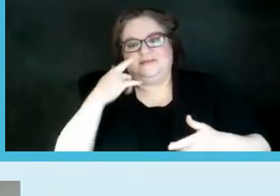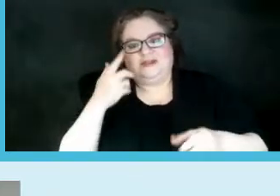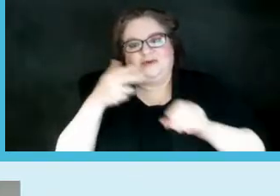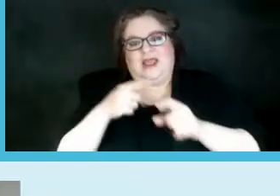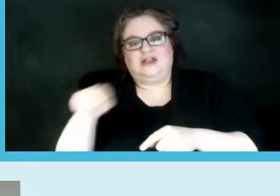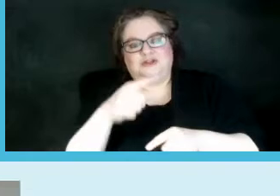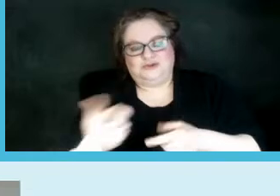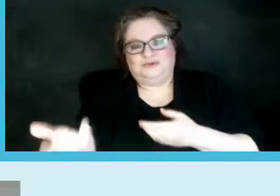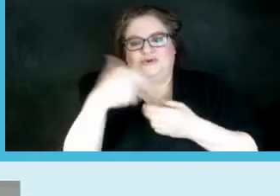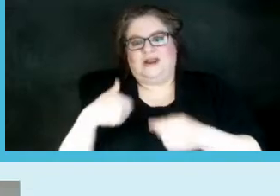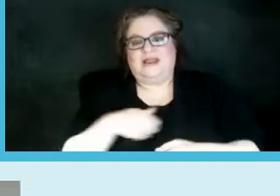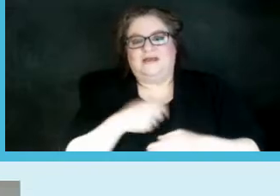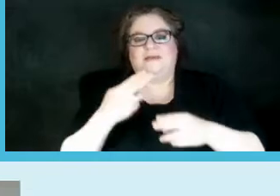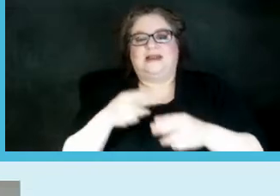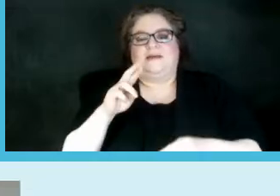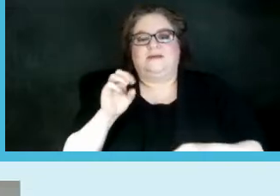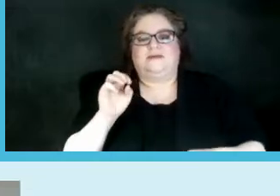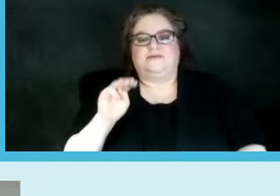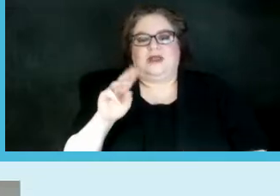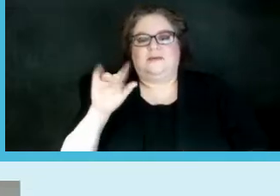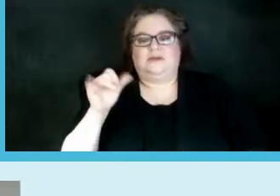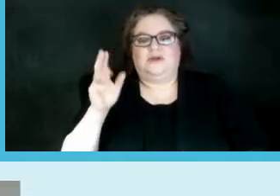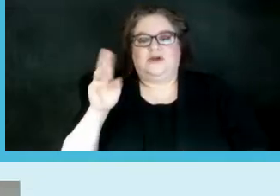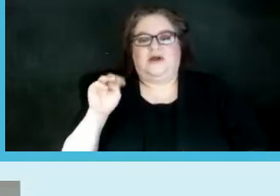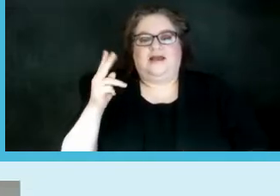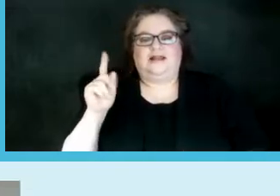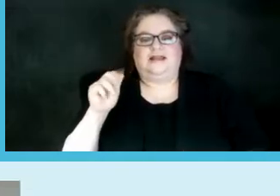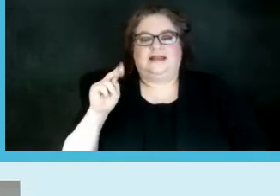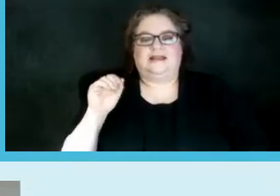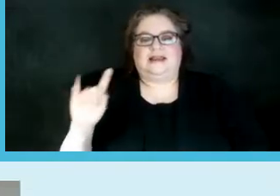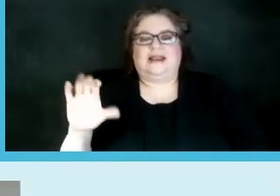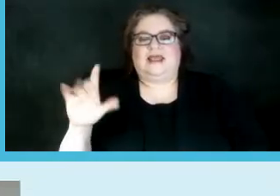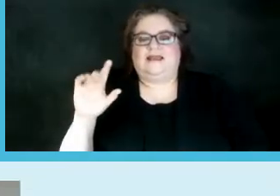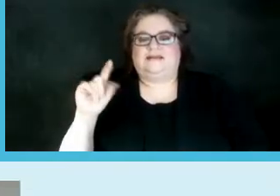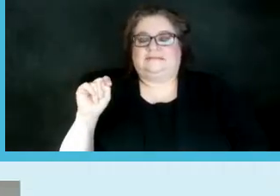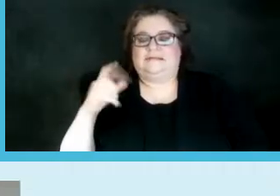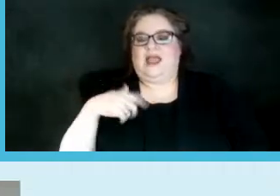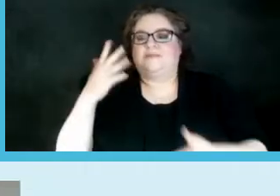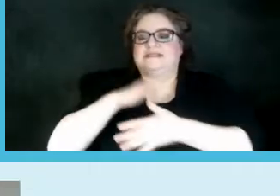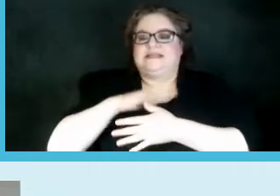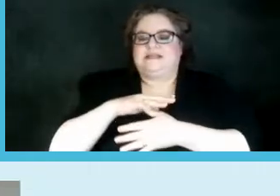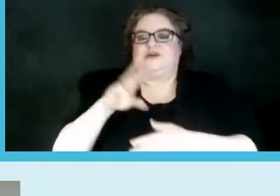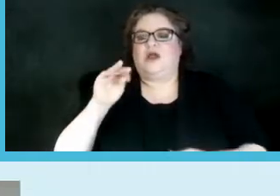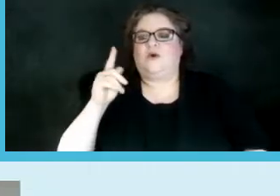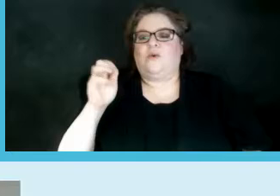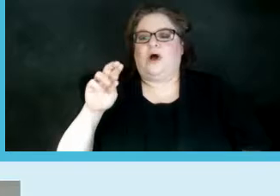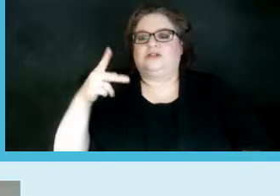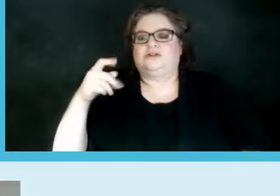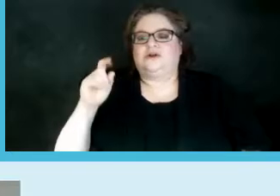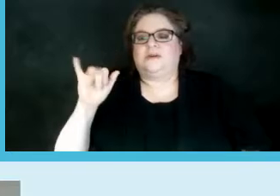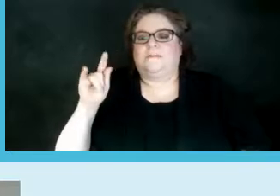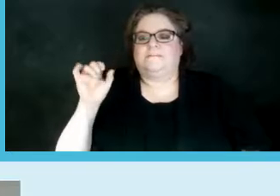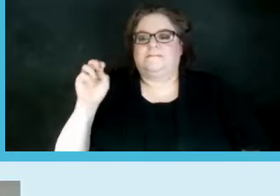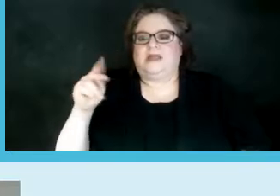to join us. My name is Rem Johan-Knecht. I'm a senior at Walter Payton College Prep, and I serve as one of the student reps